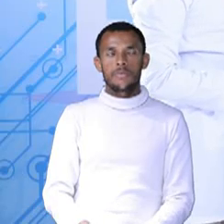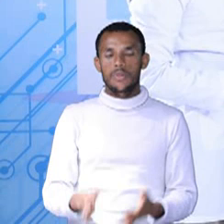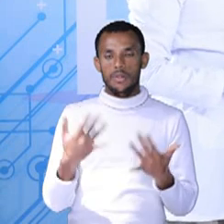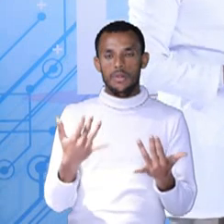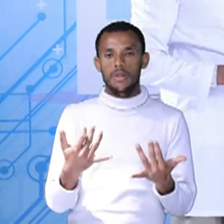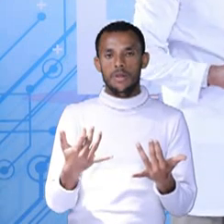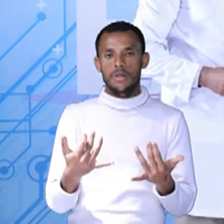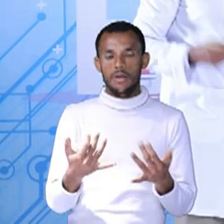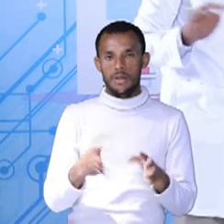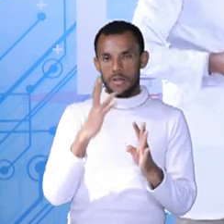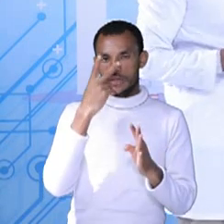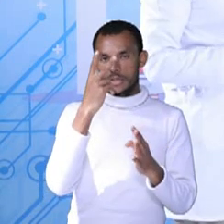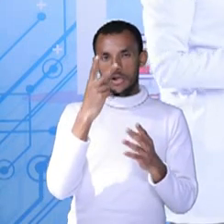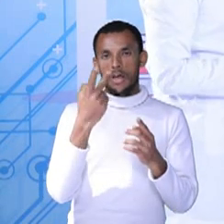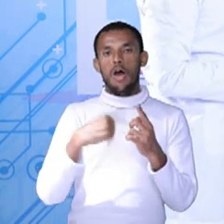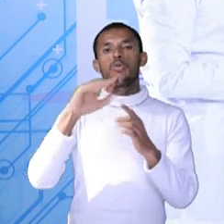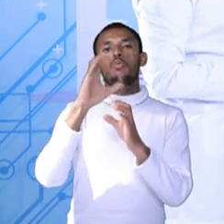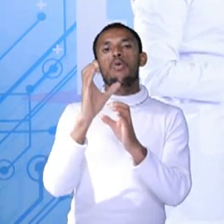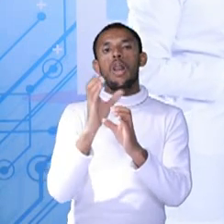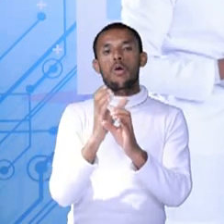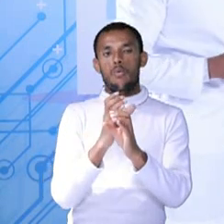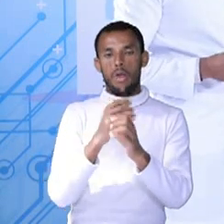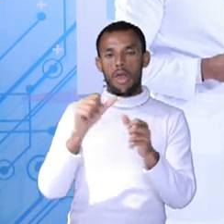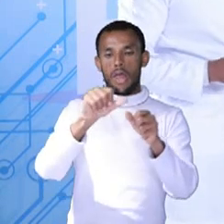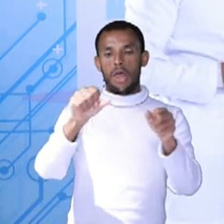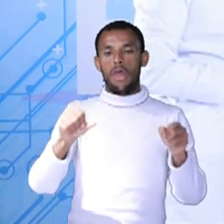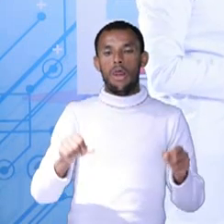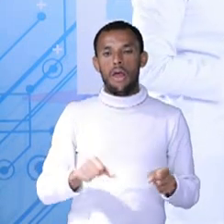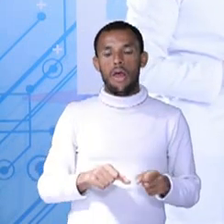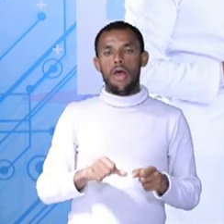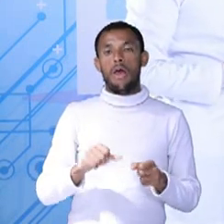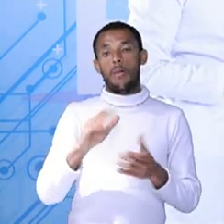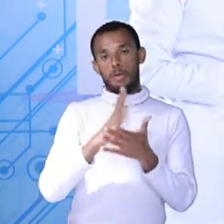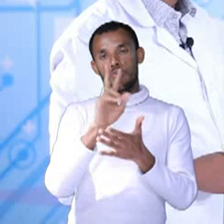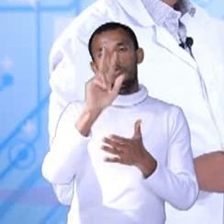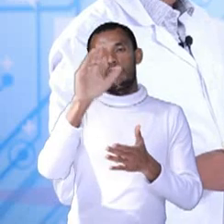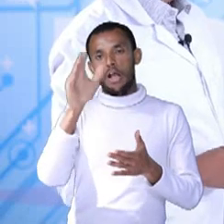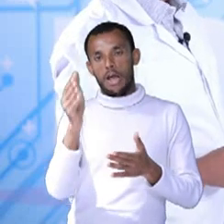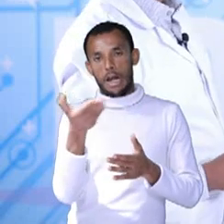Now let's see how to calculate area between two curves.